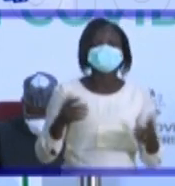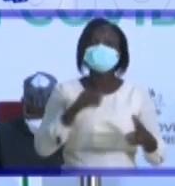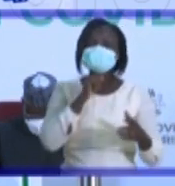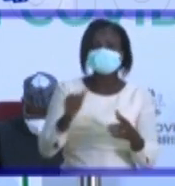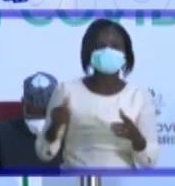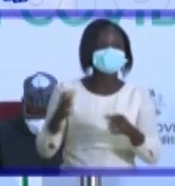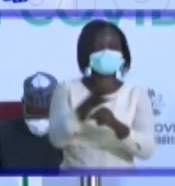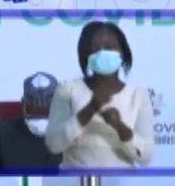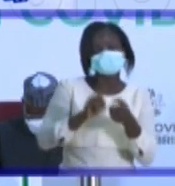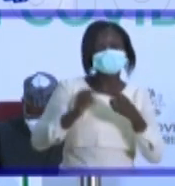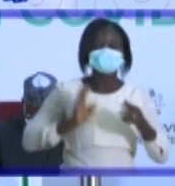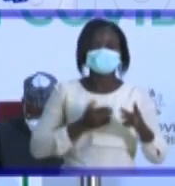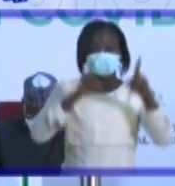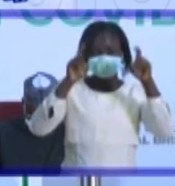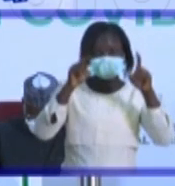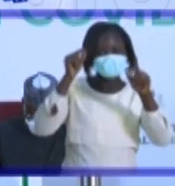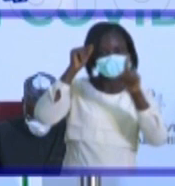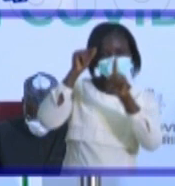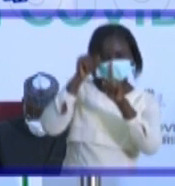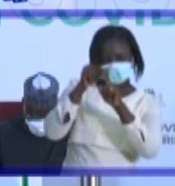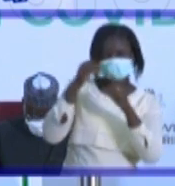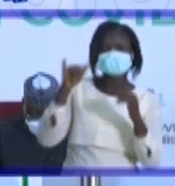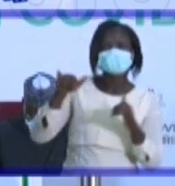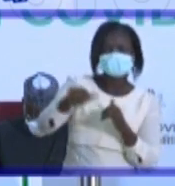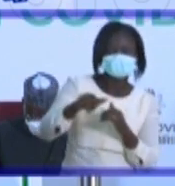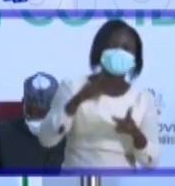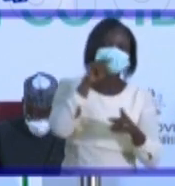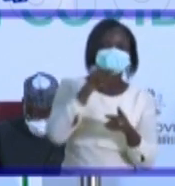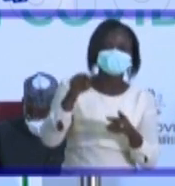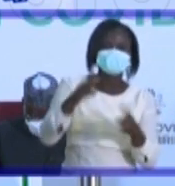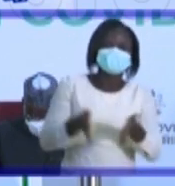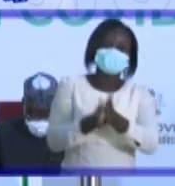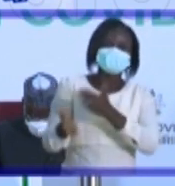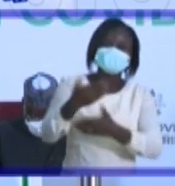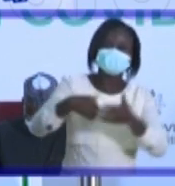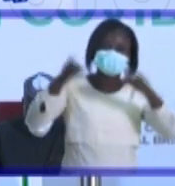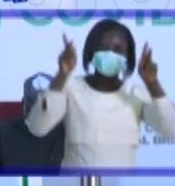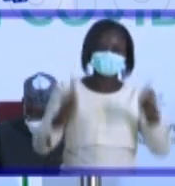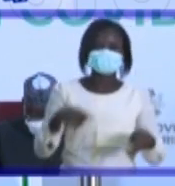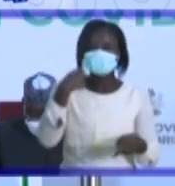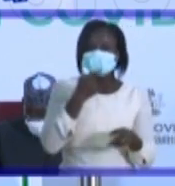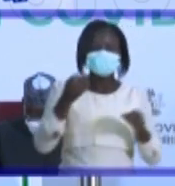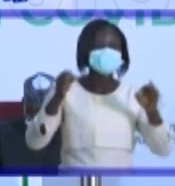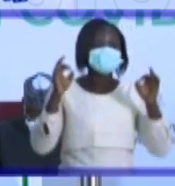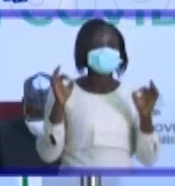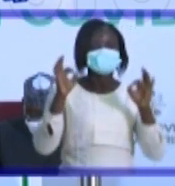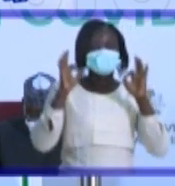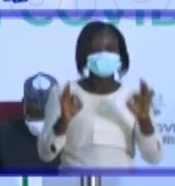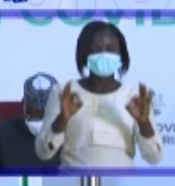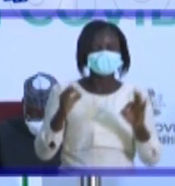our testing targets as yet, and therefore ask all persons who fit the case